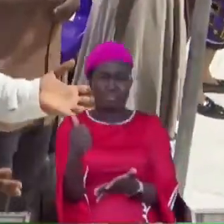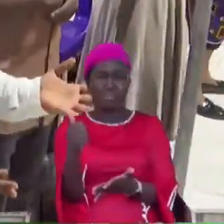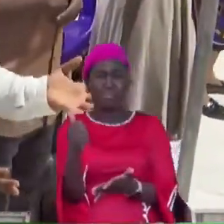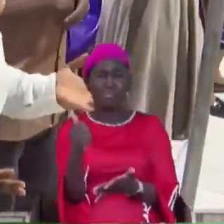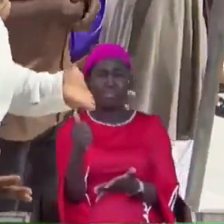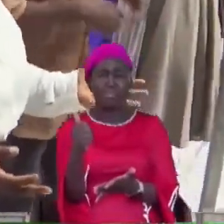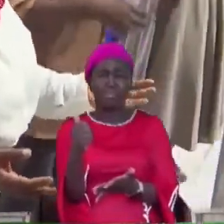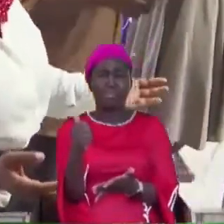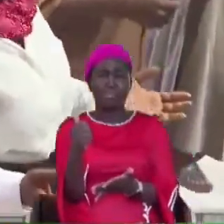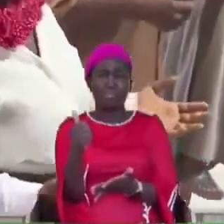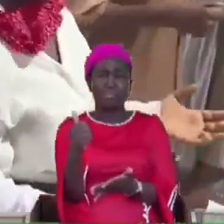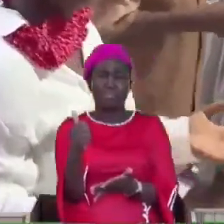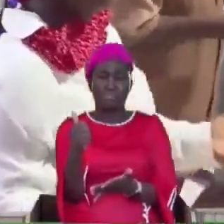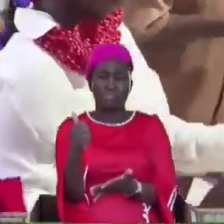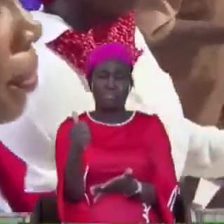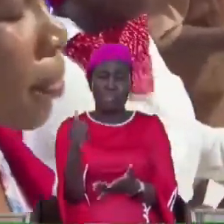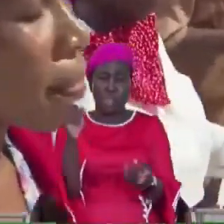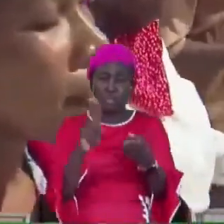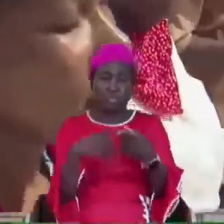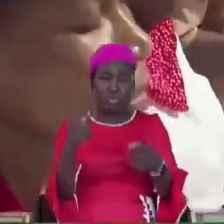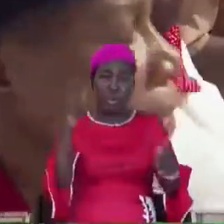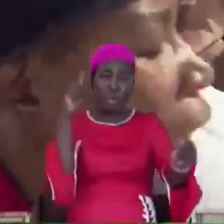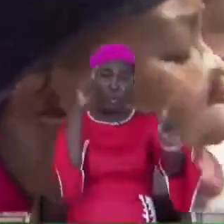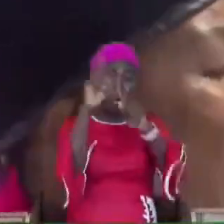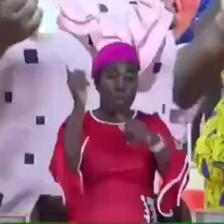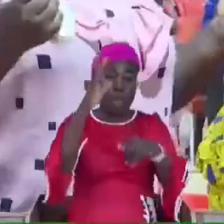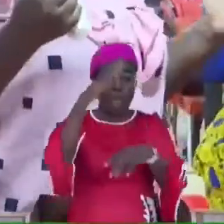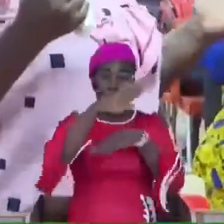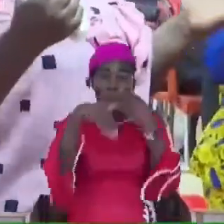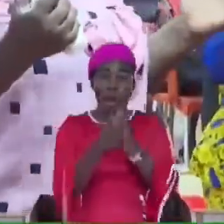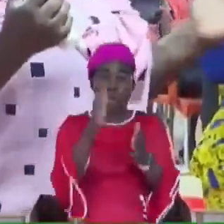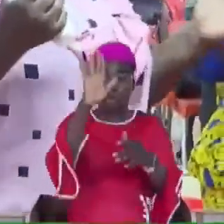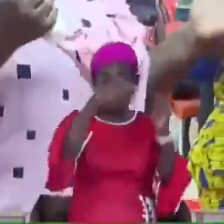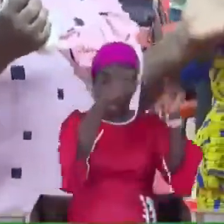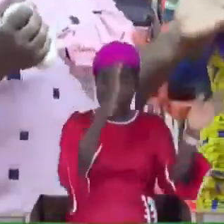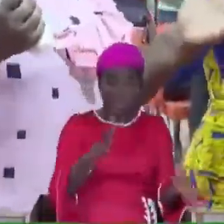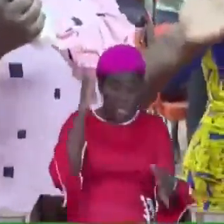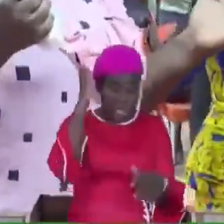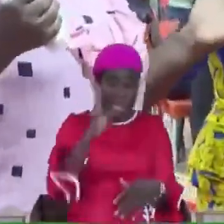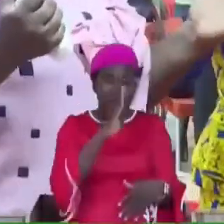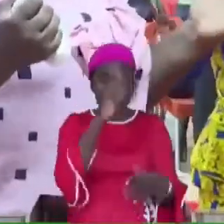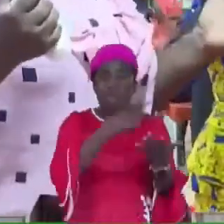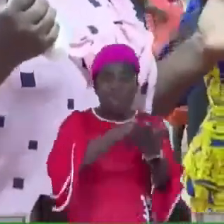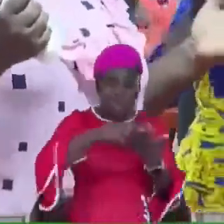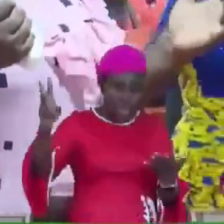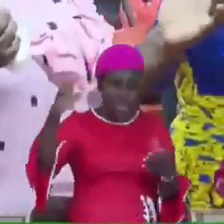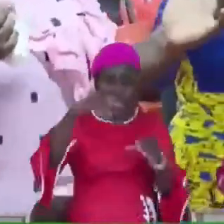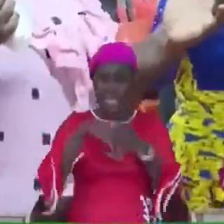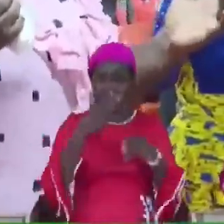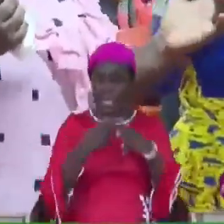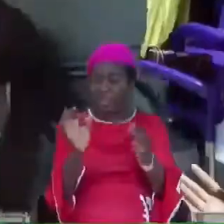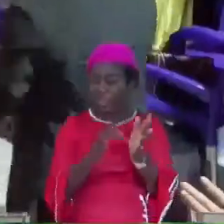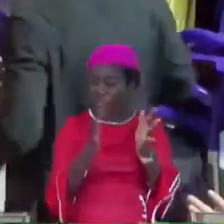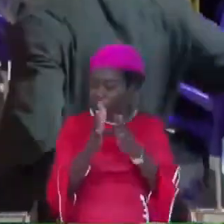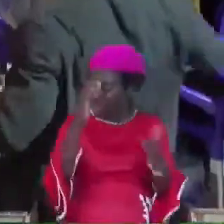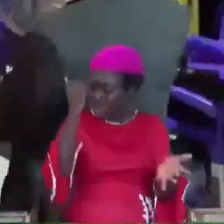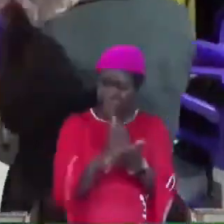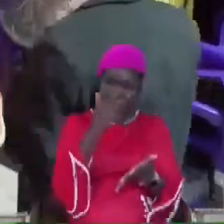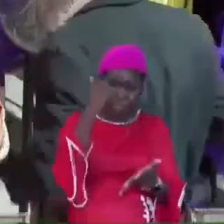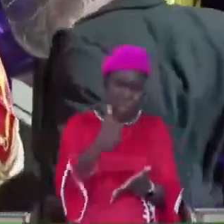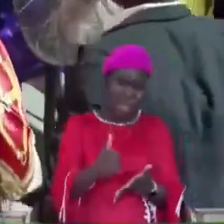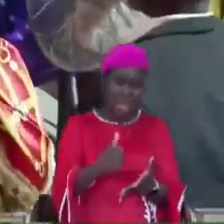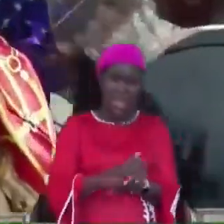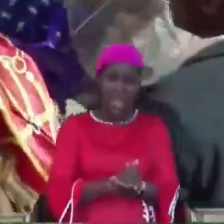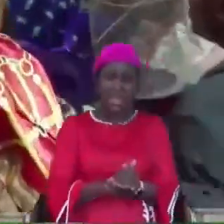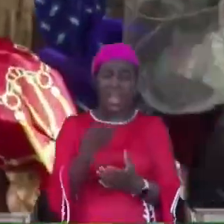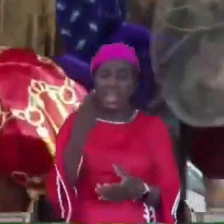To the point where all your enemies shall be wasted. In the name of Jesus,